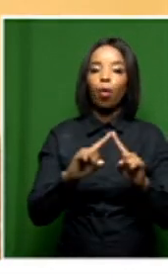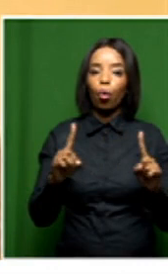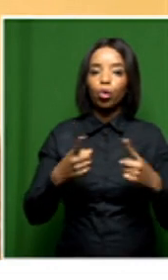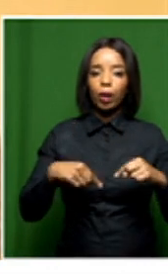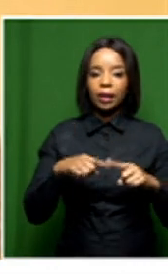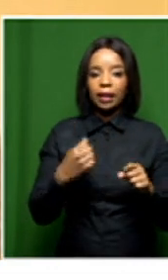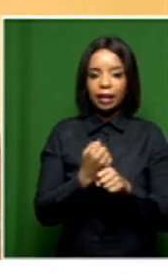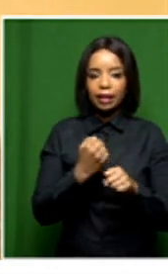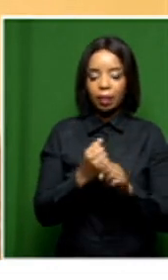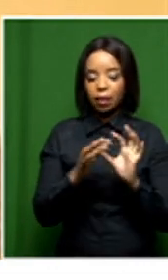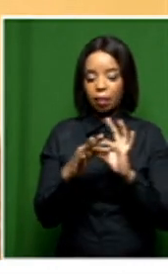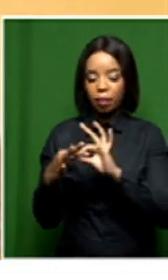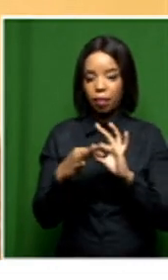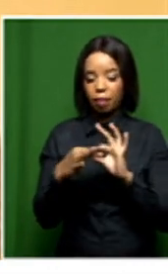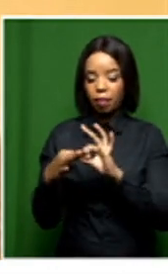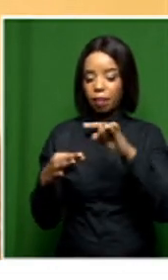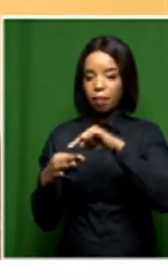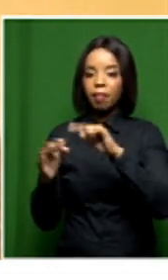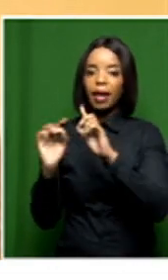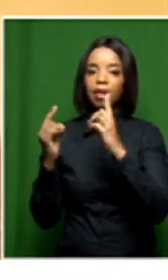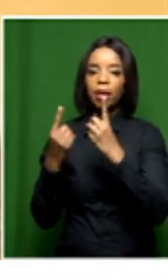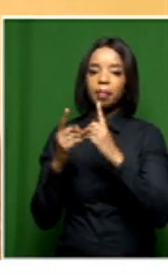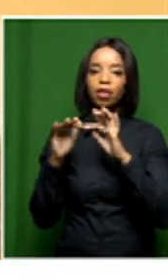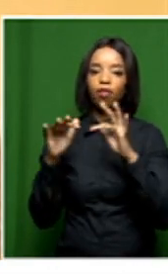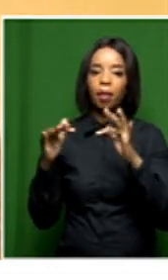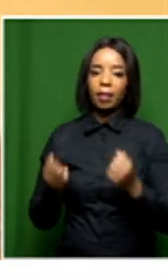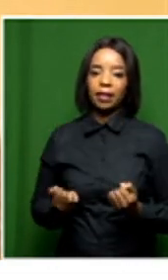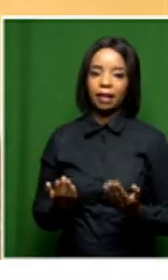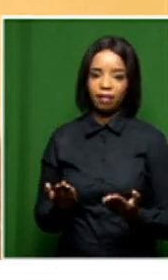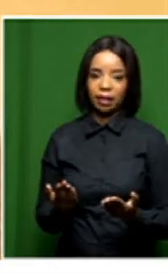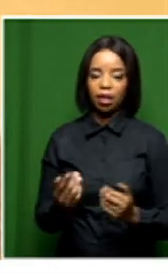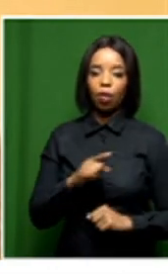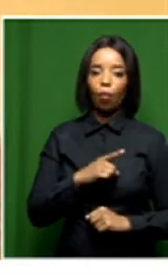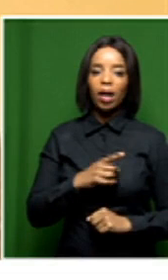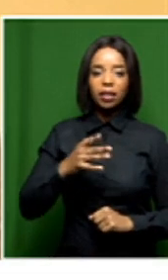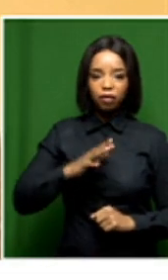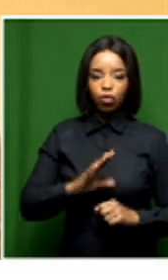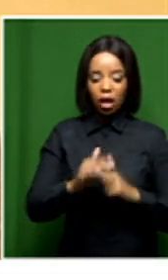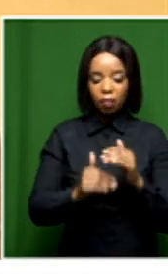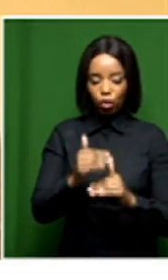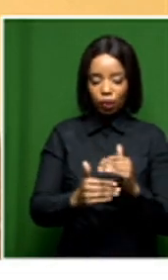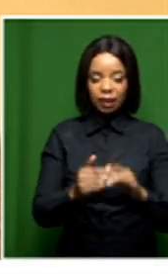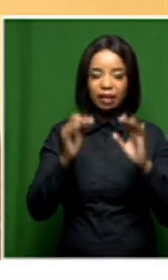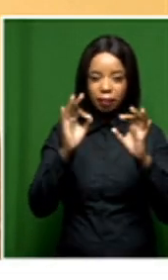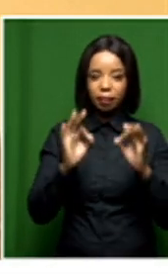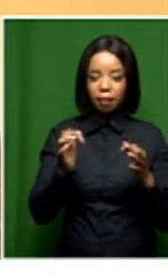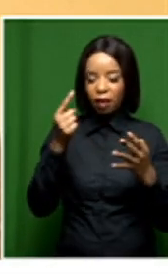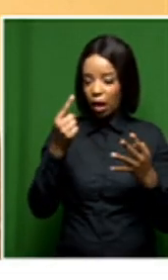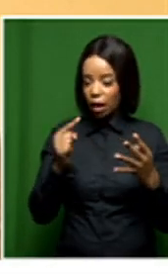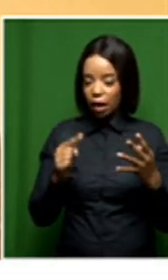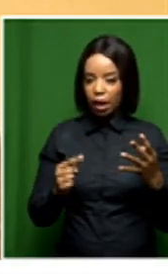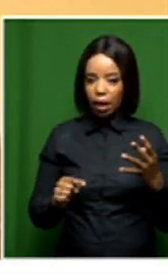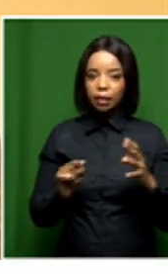close with the Department of Public Service to make sure that we validate the process, to make sure that each and individual,